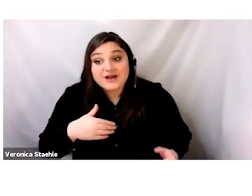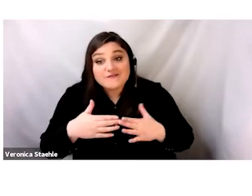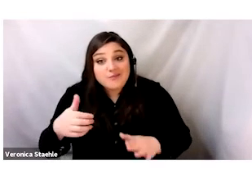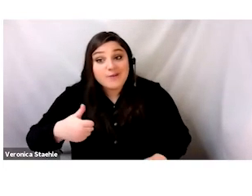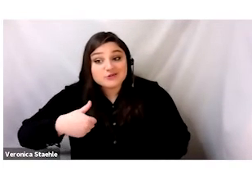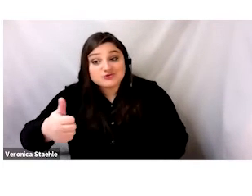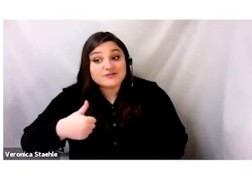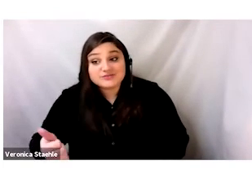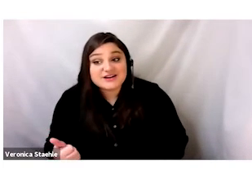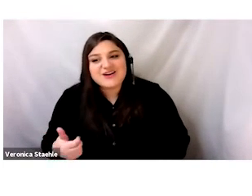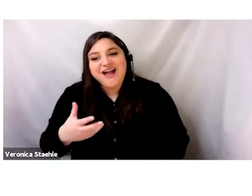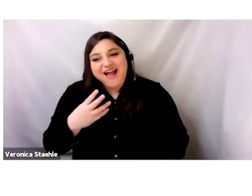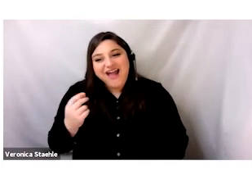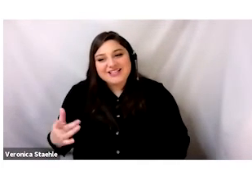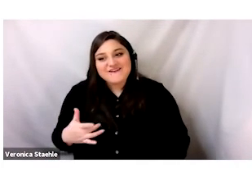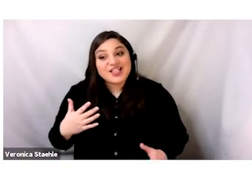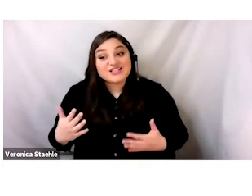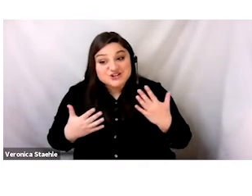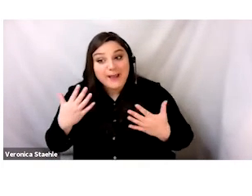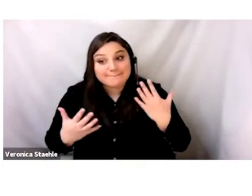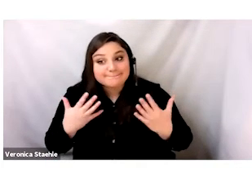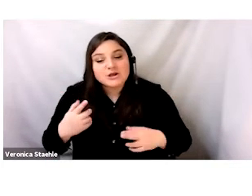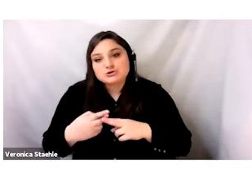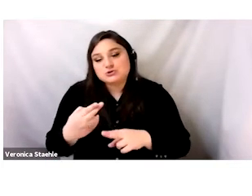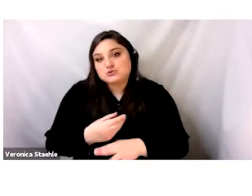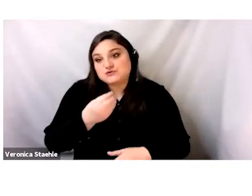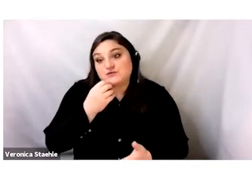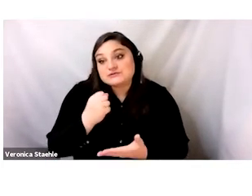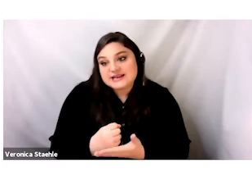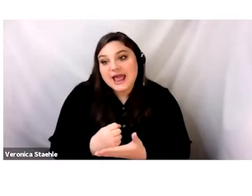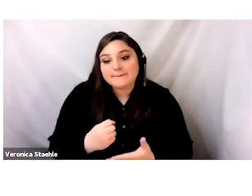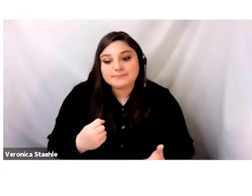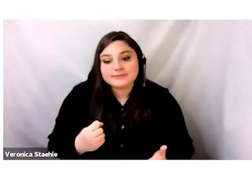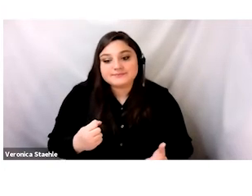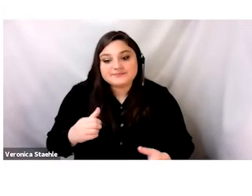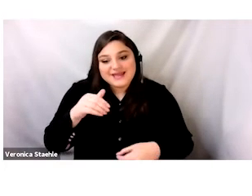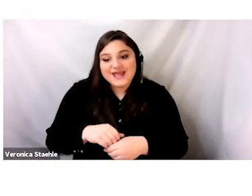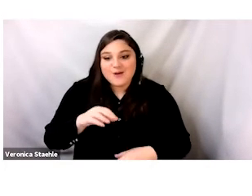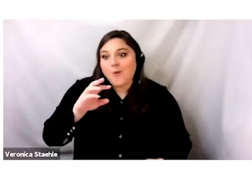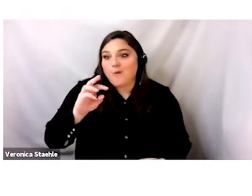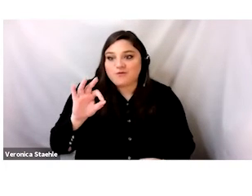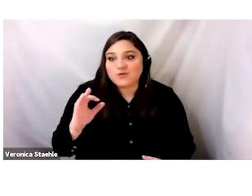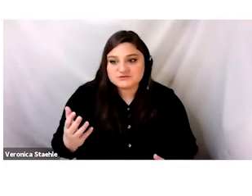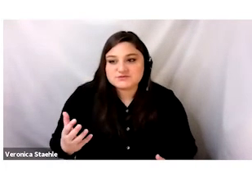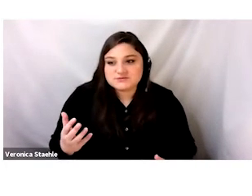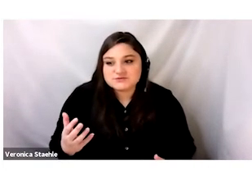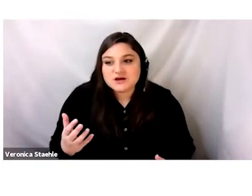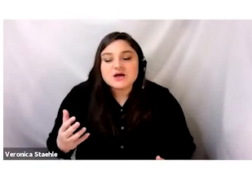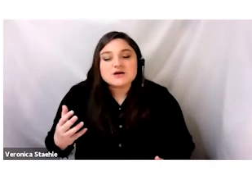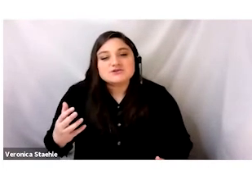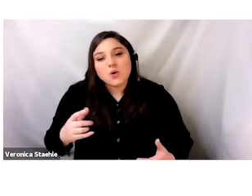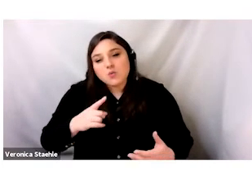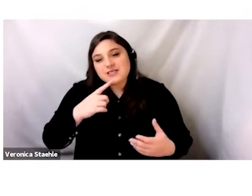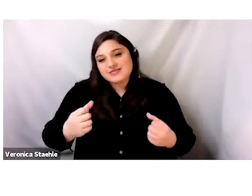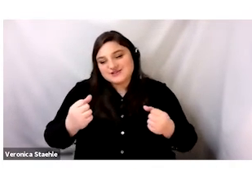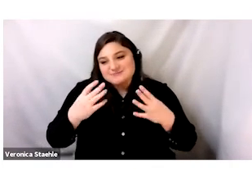of shame in using food stamps at a whole food market, right? And so there was a lot of